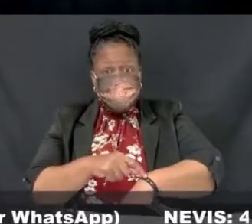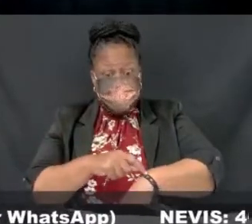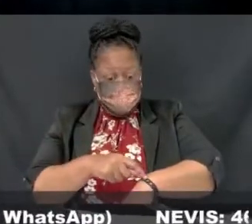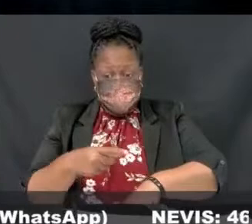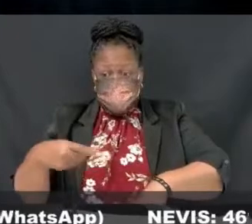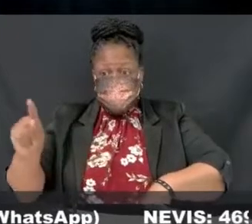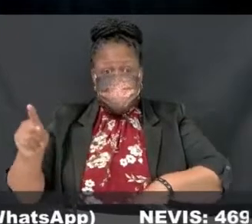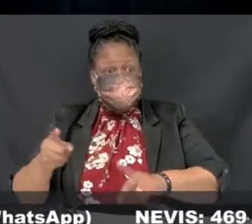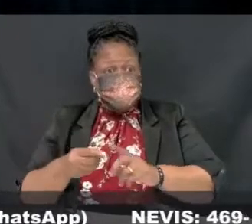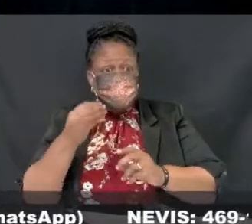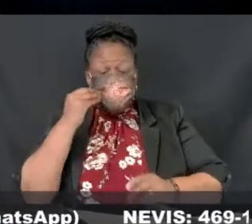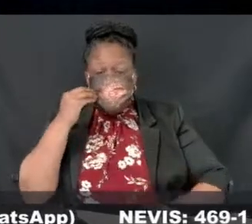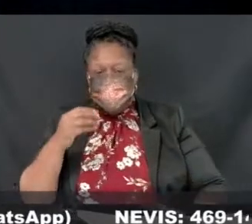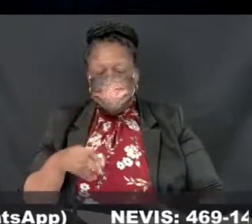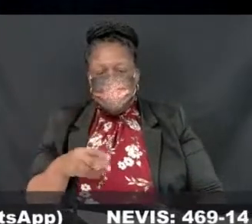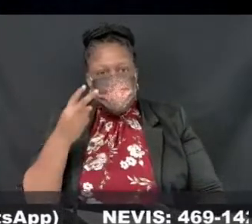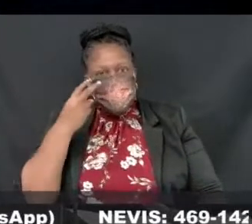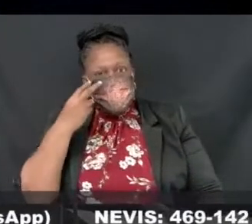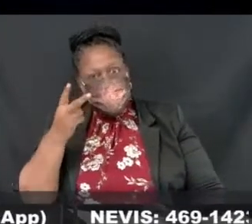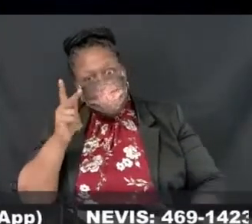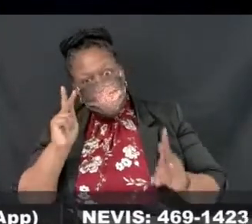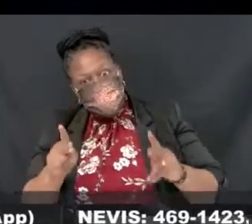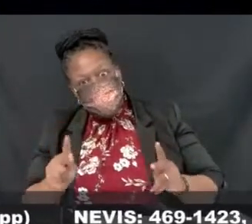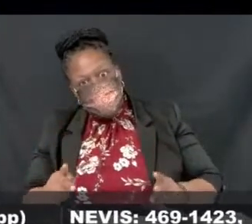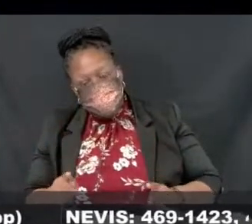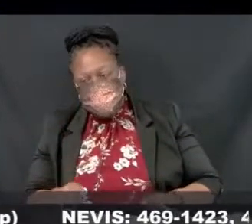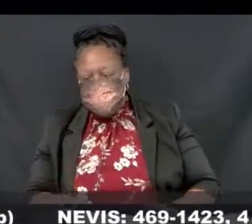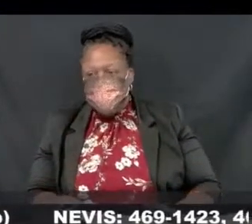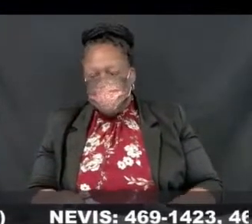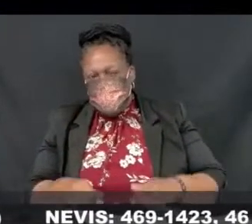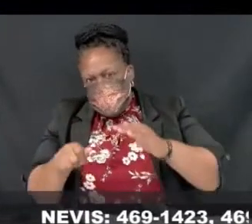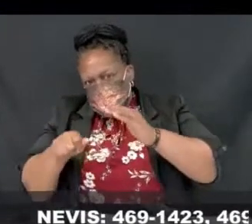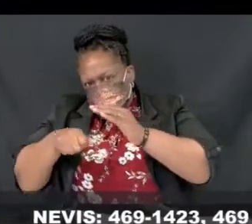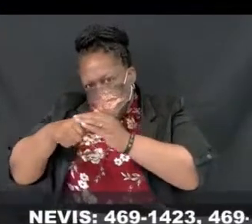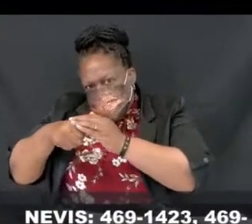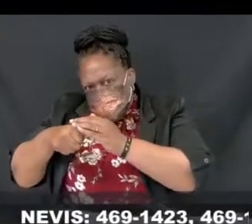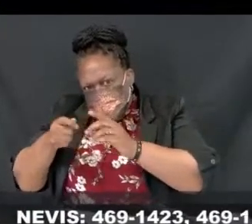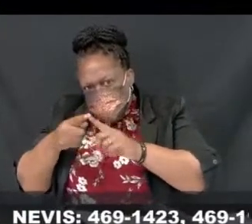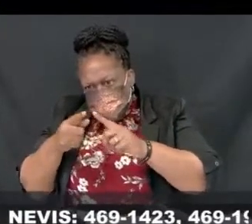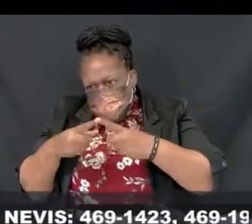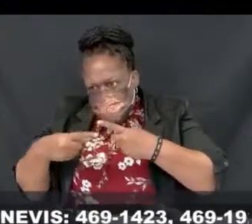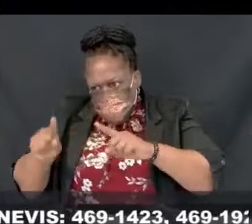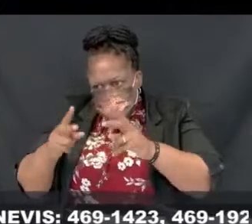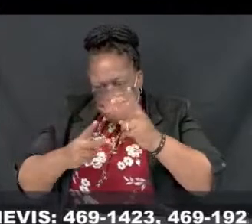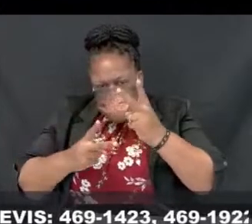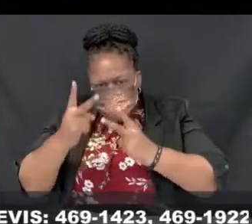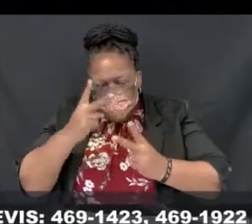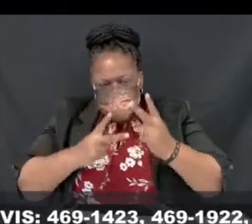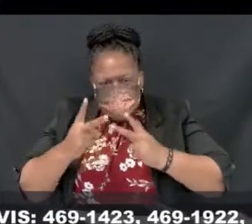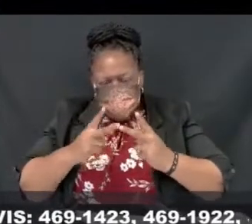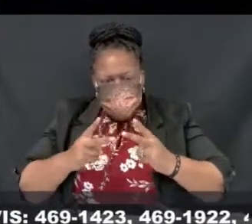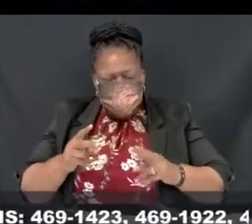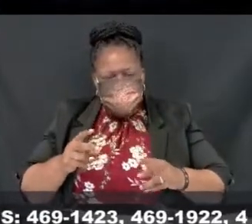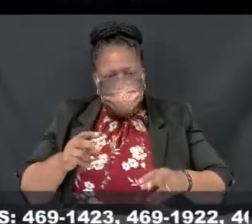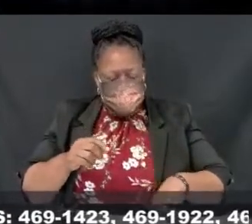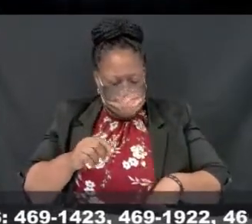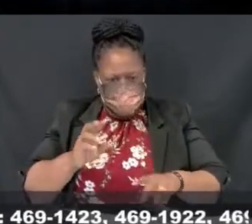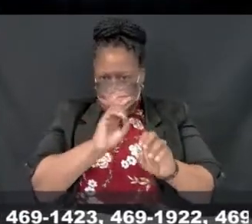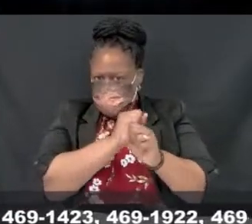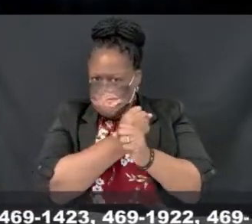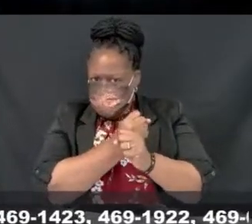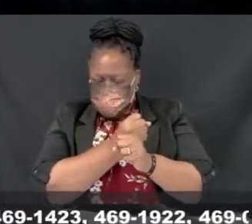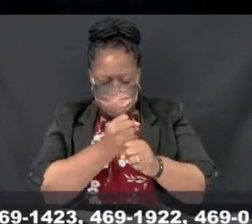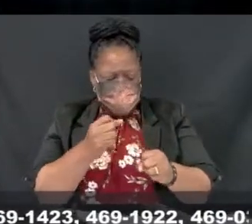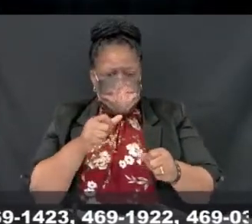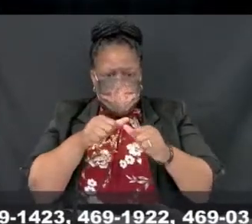to get over to the girlfriend, and Superintendent Henry had to run behind them to send them back home. These are some of the things that,